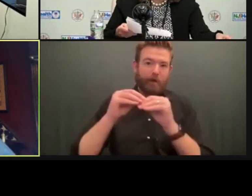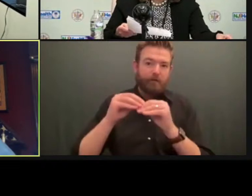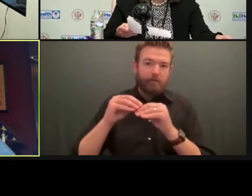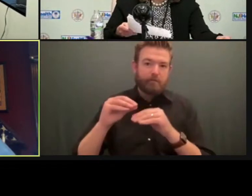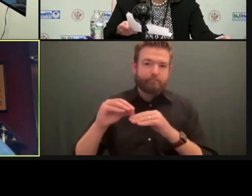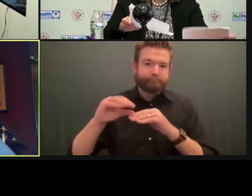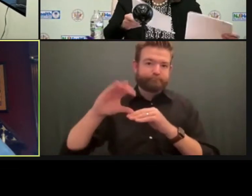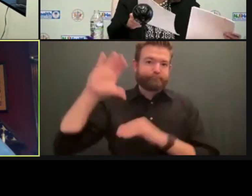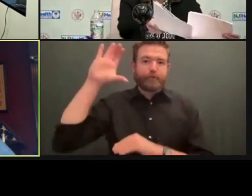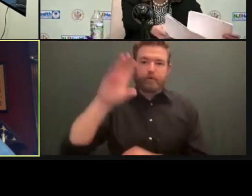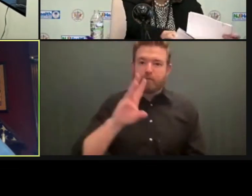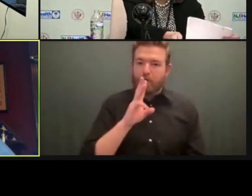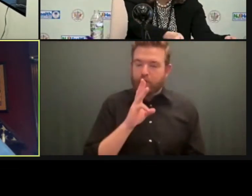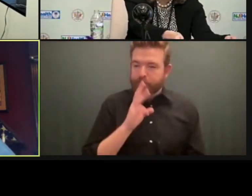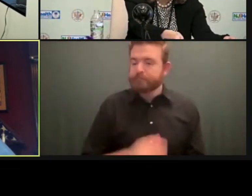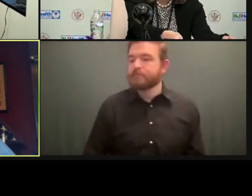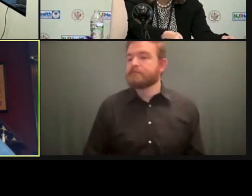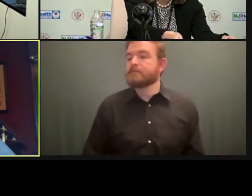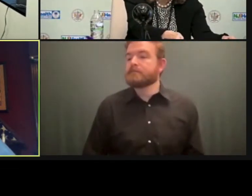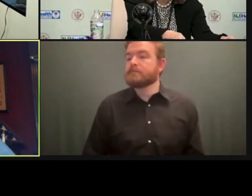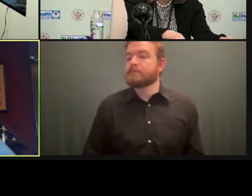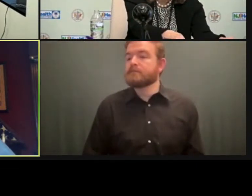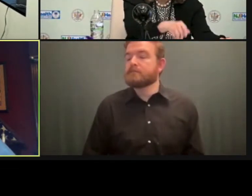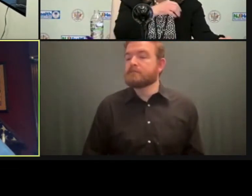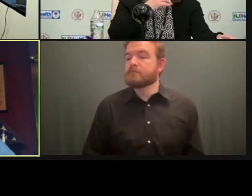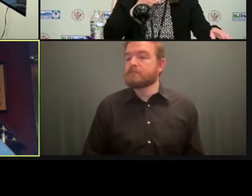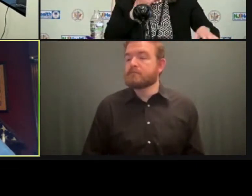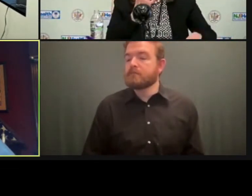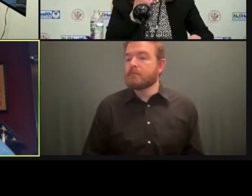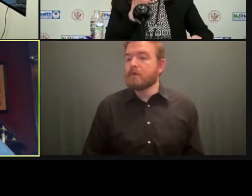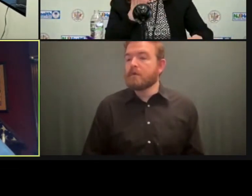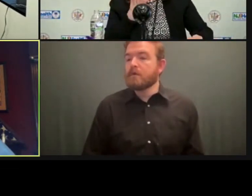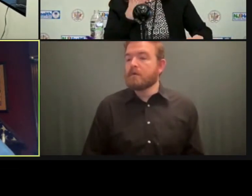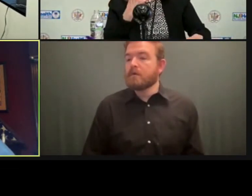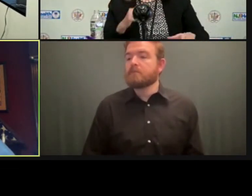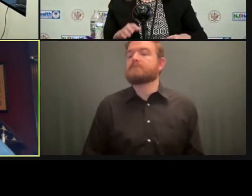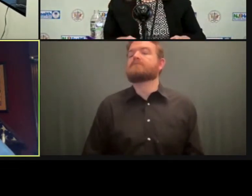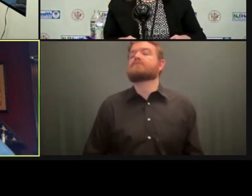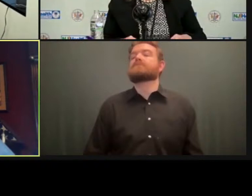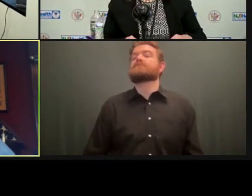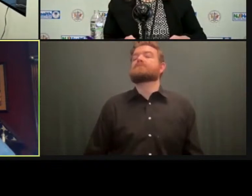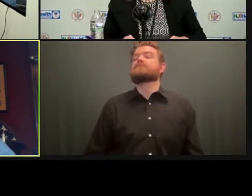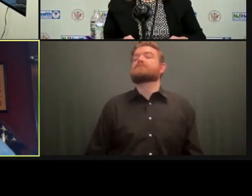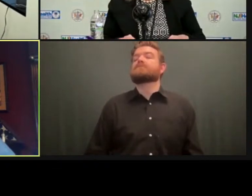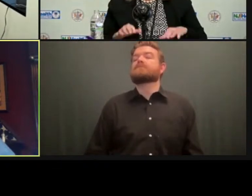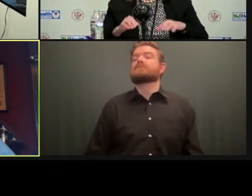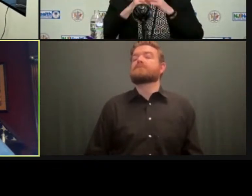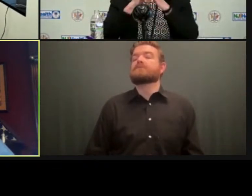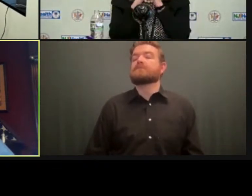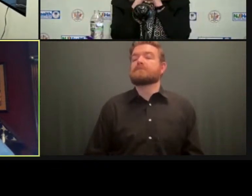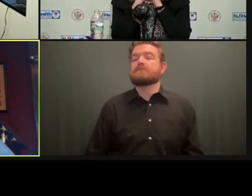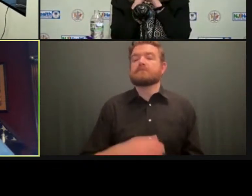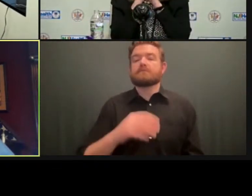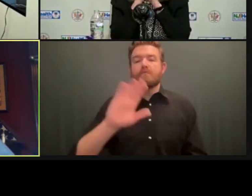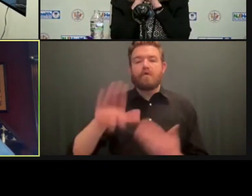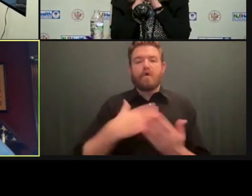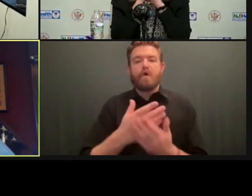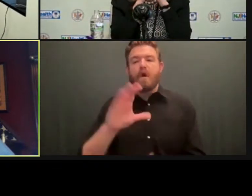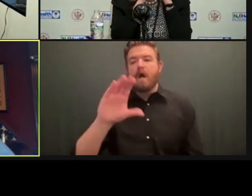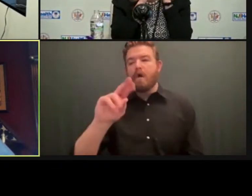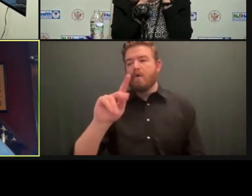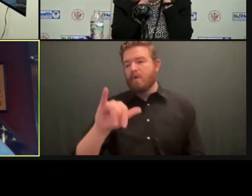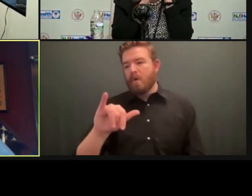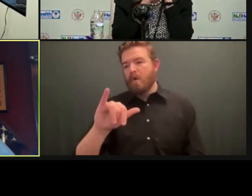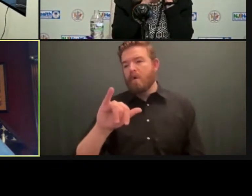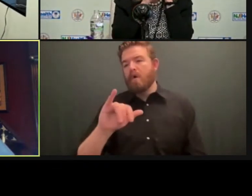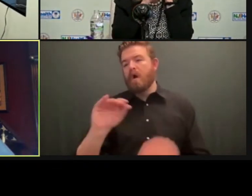have a call with all the county OEM coordinators and state partners yesterday. We activated the SEOC last night, as you said, Governor,